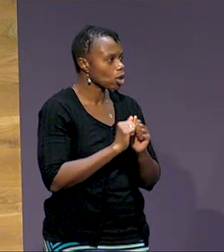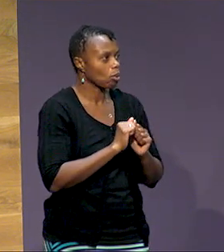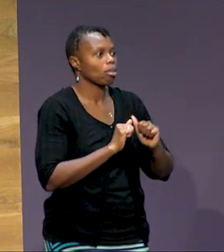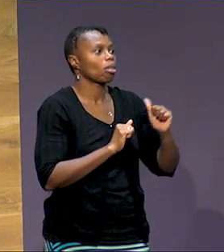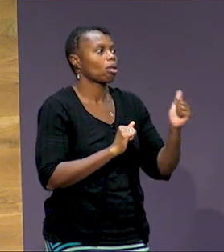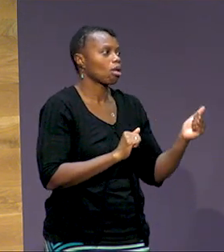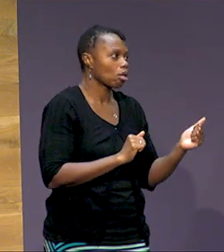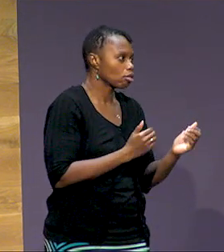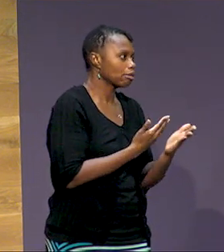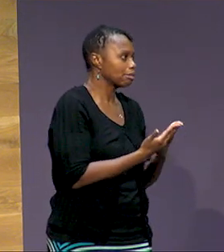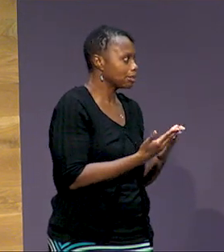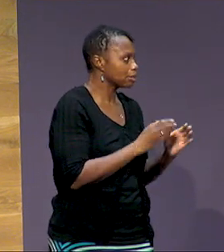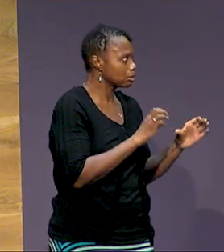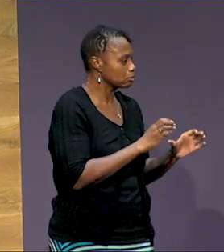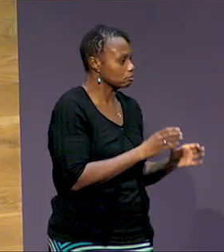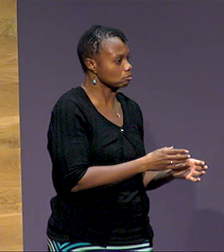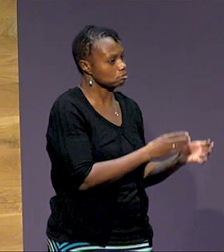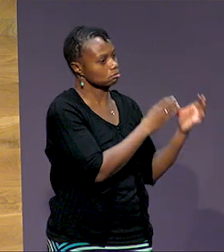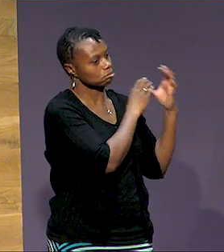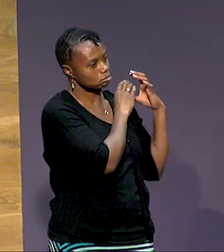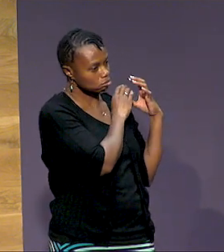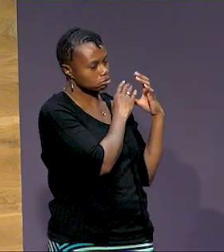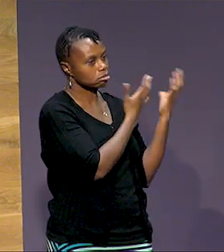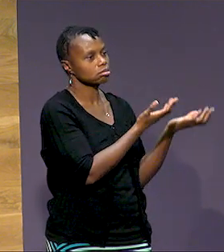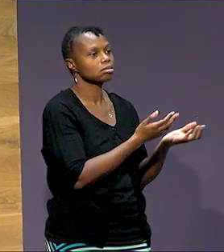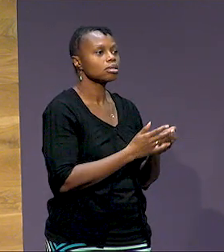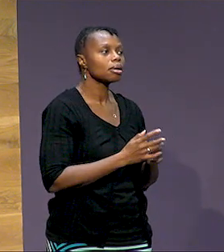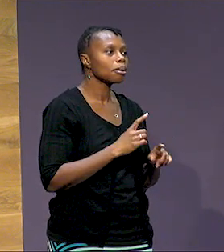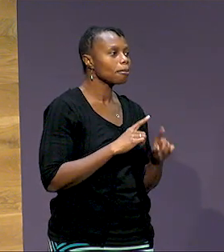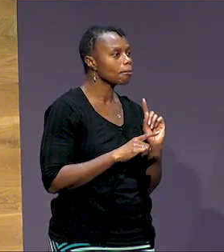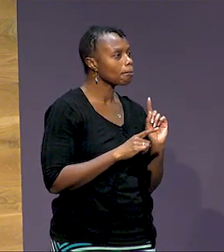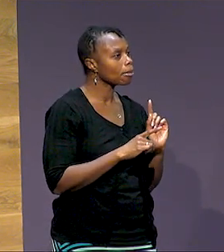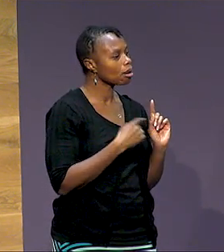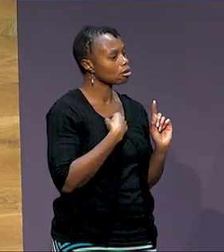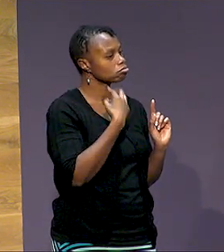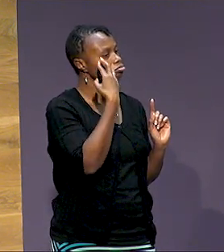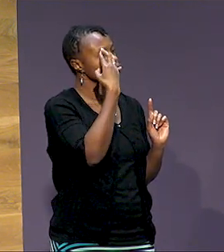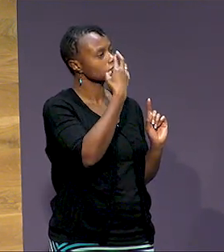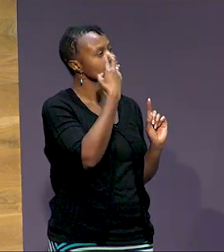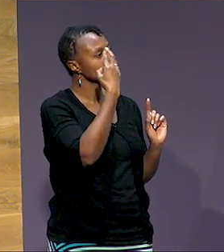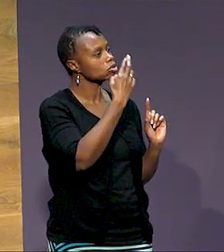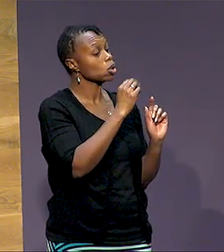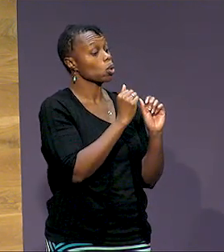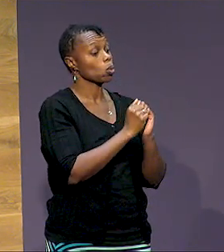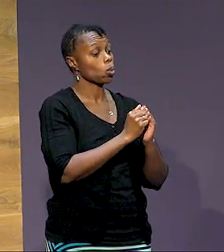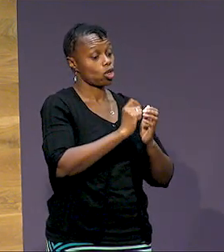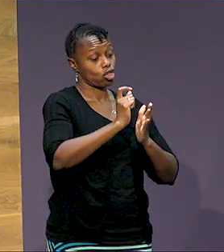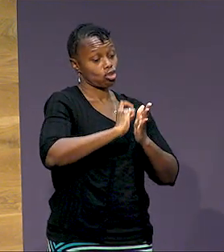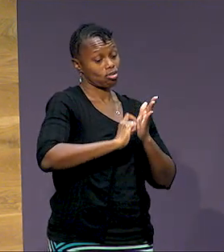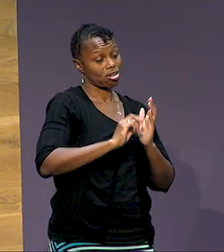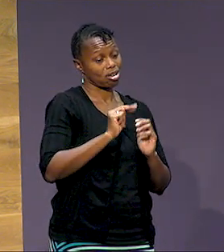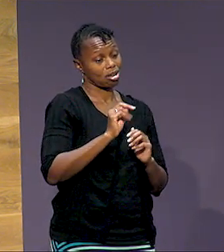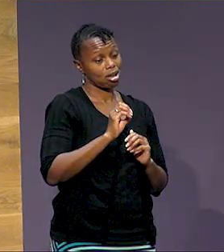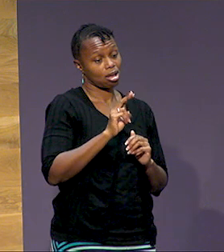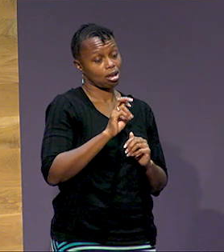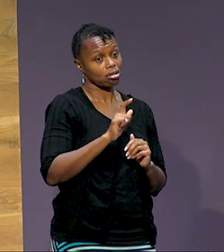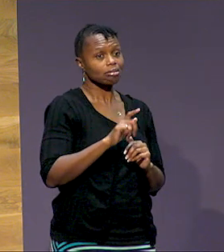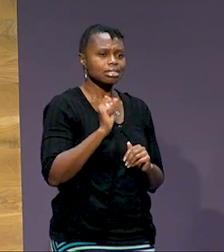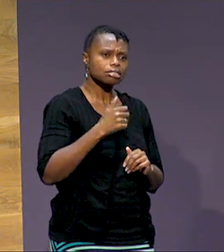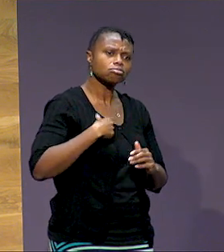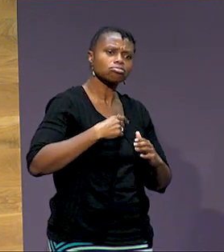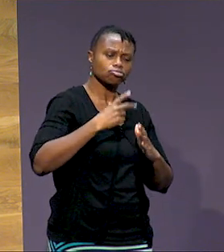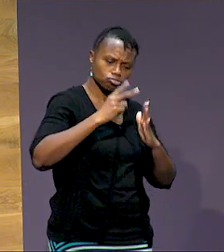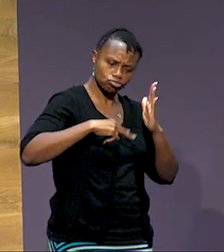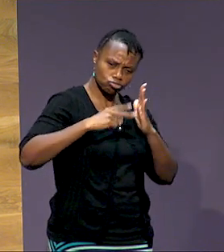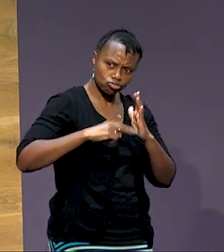things that I put on my own plate. But what I realized very quickly when it comes to novel writing is even though I've read a ton of novels, I've